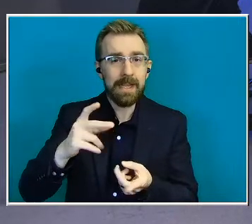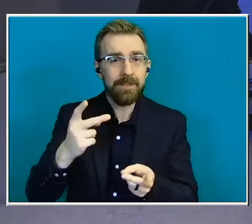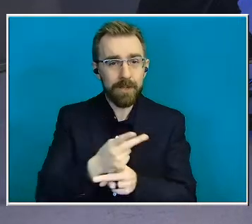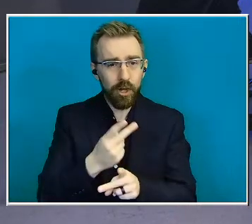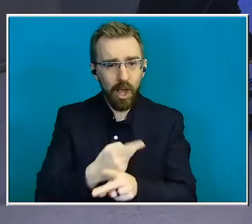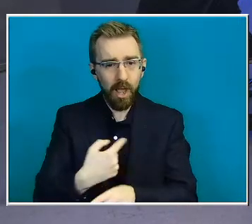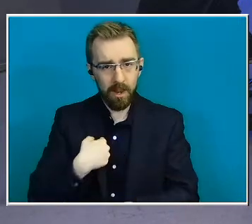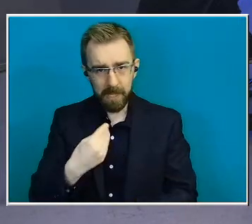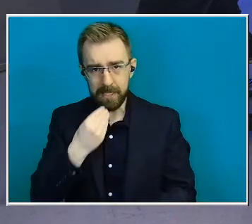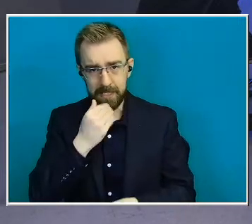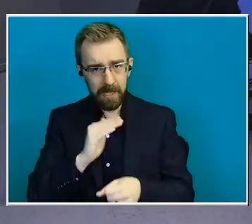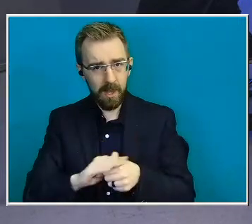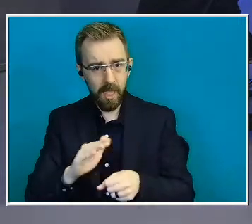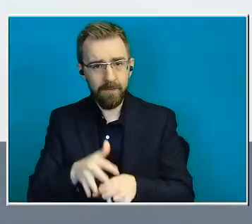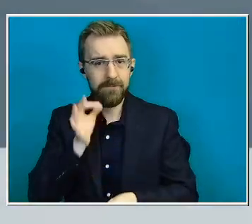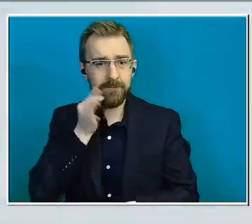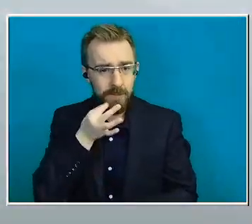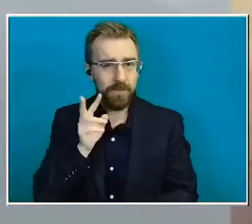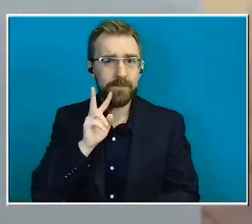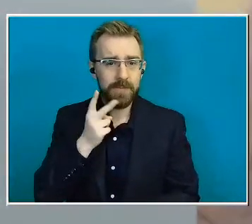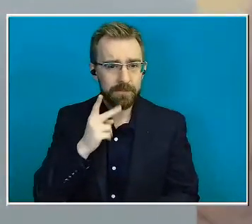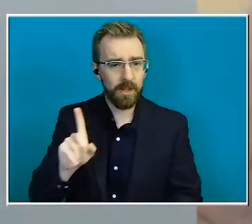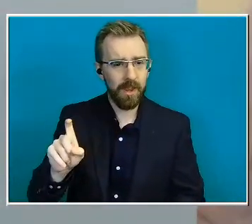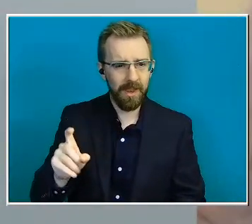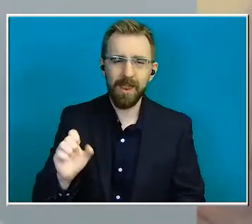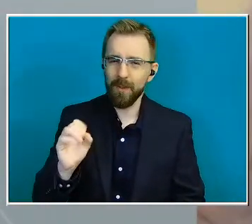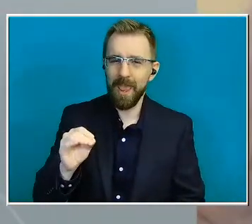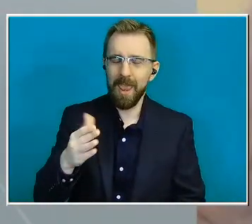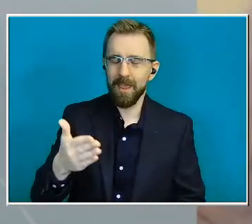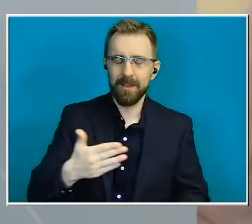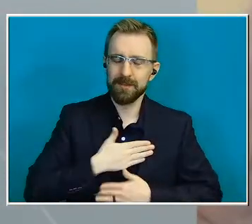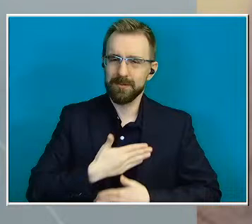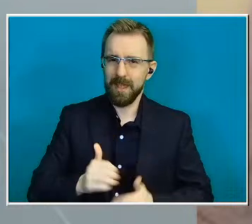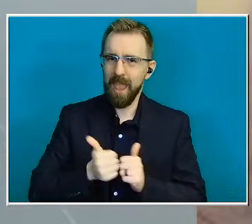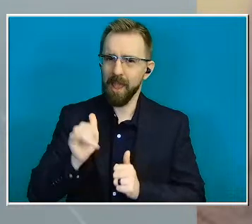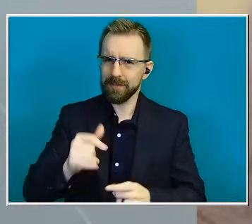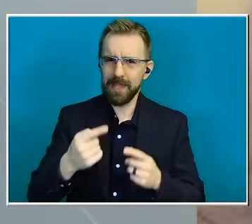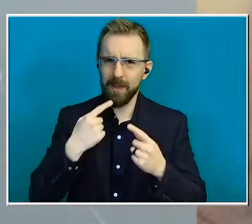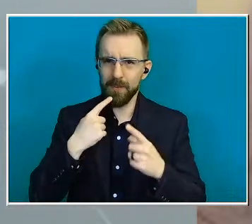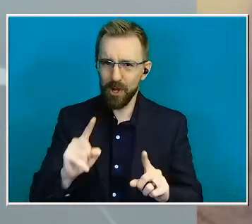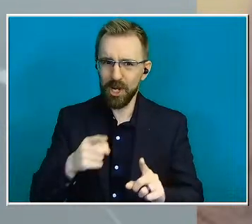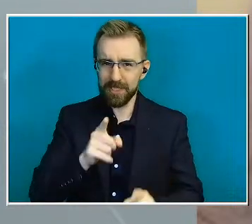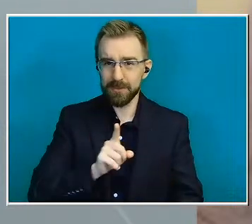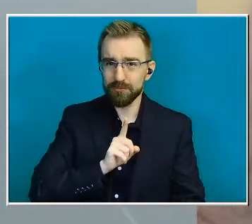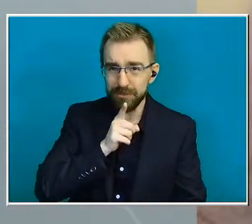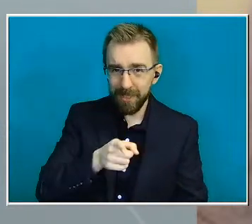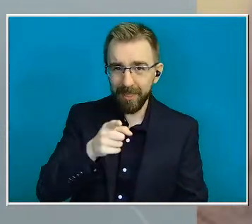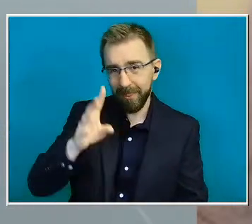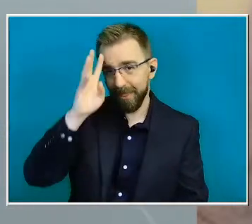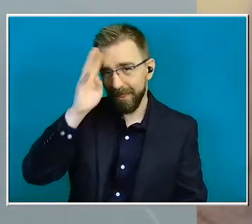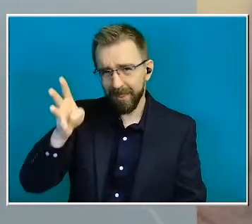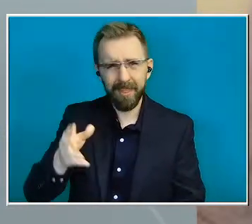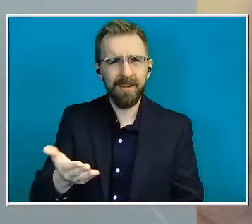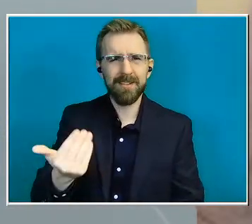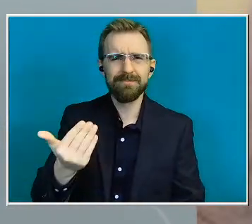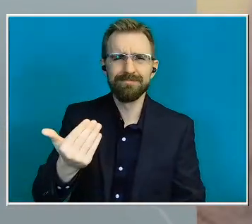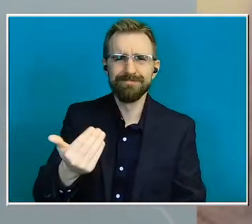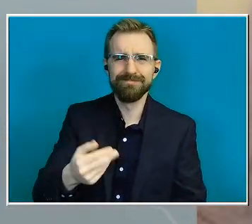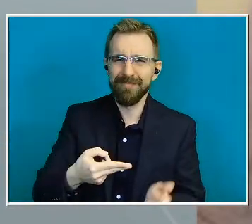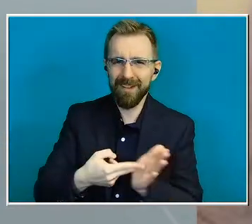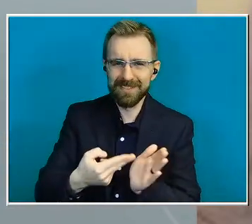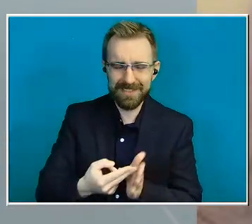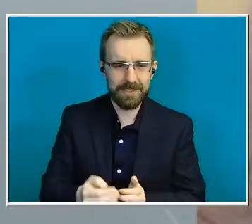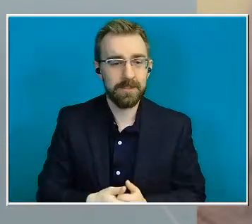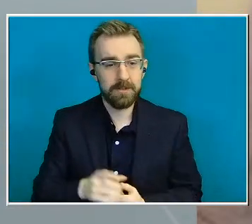and vegetables. All right, guys, come clean. How does that work? Is it real? Does that really do what it's supposed to do? It's a valid measurement.